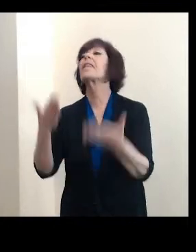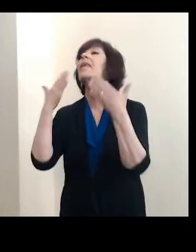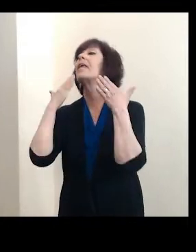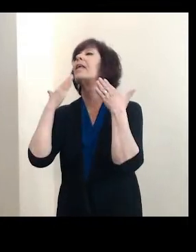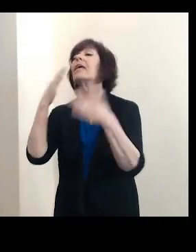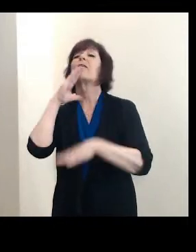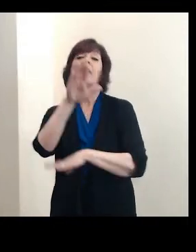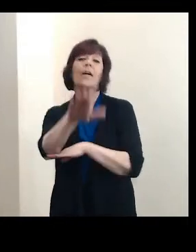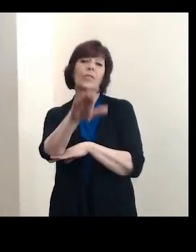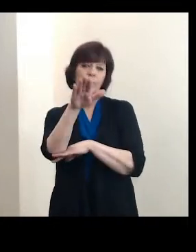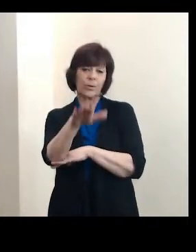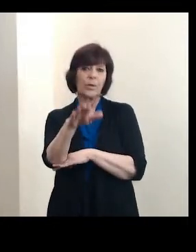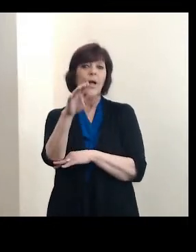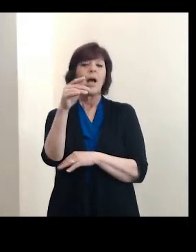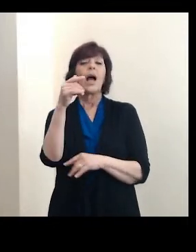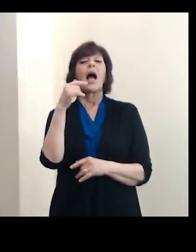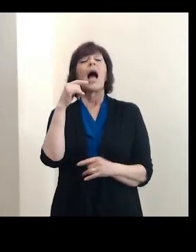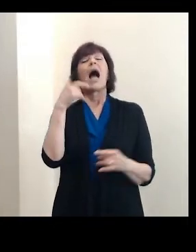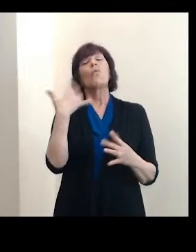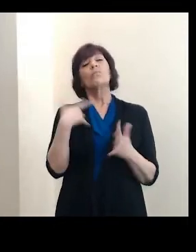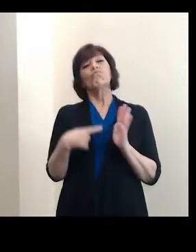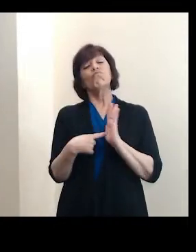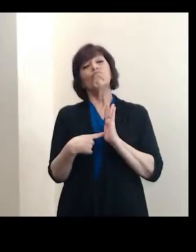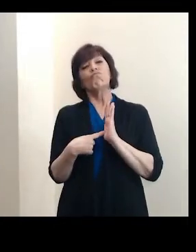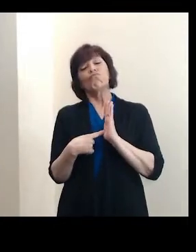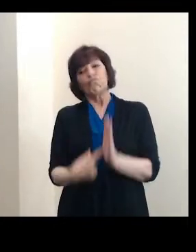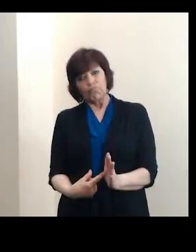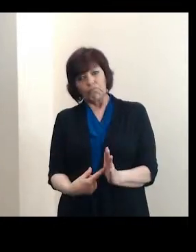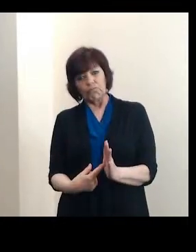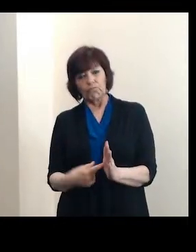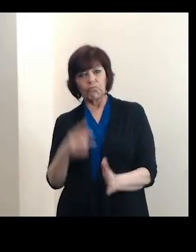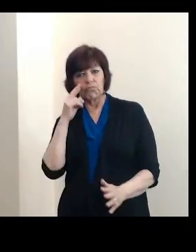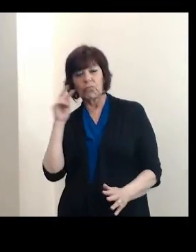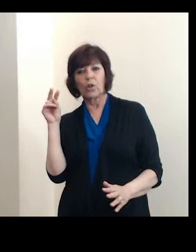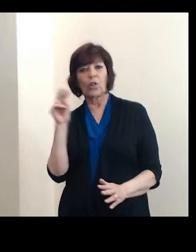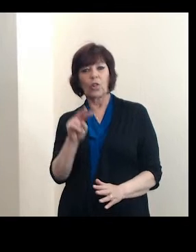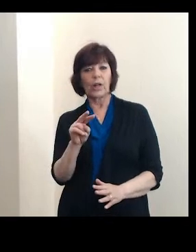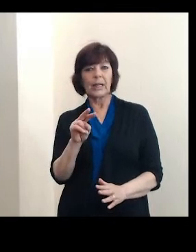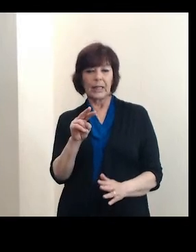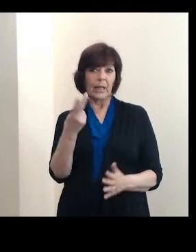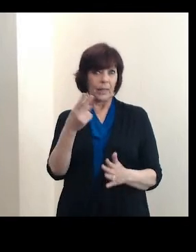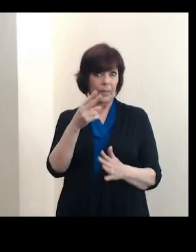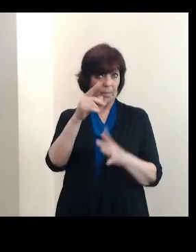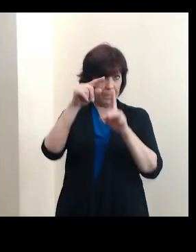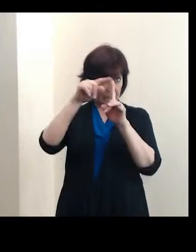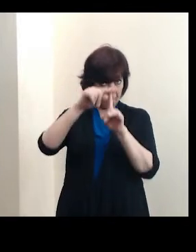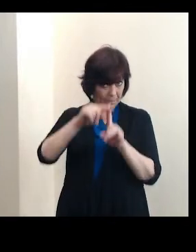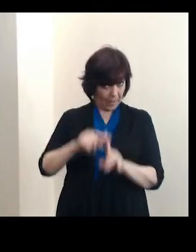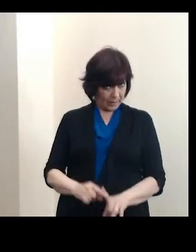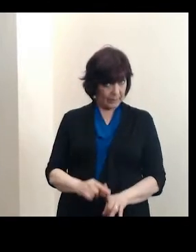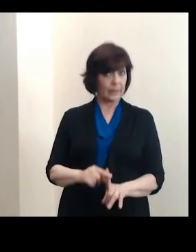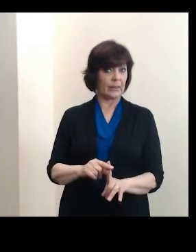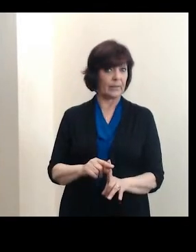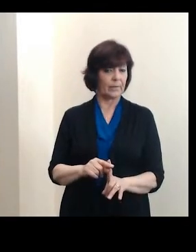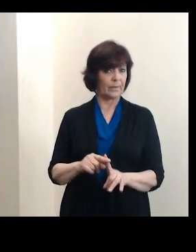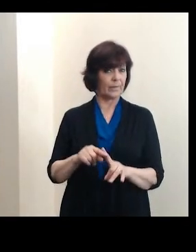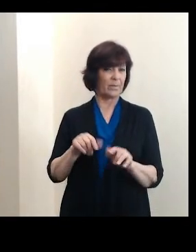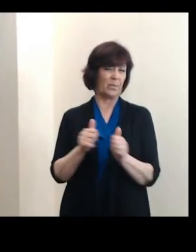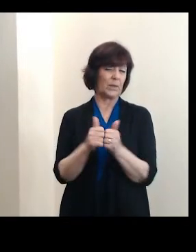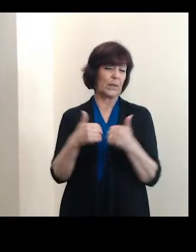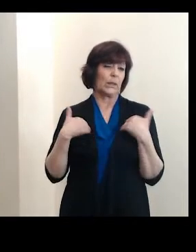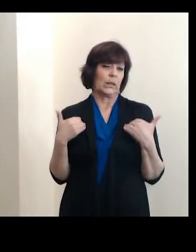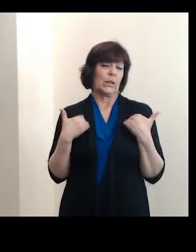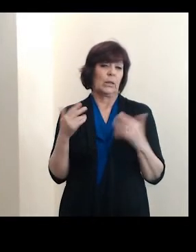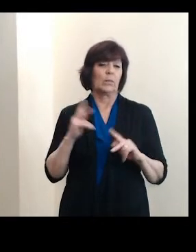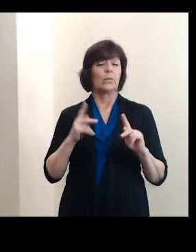Thank you. Good afternoon. I just want to point out that with looking at the proportion of positive tests in our younger people,